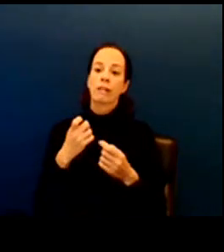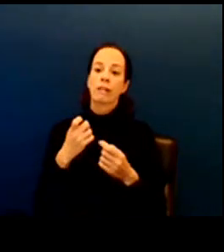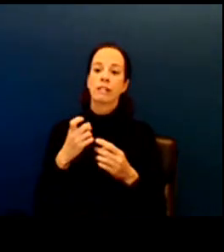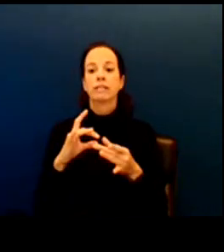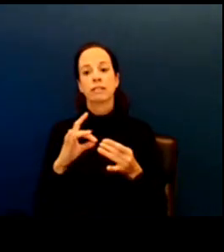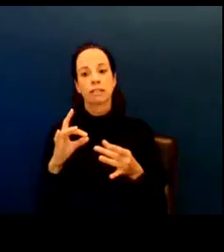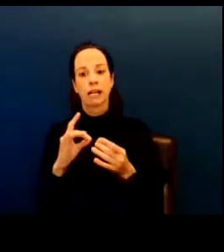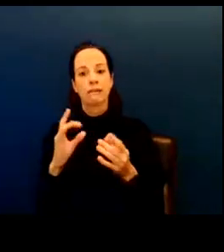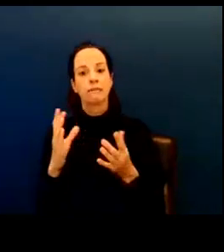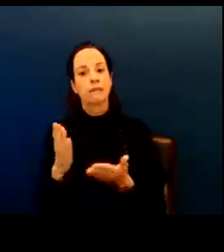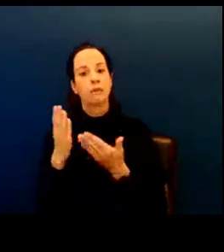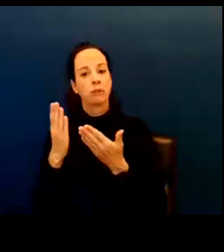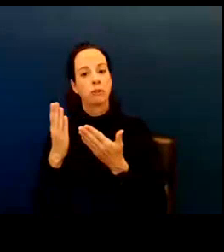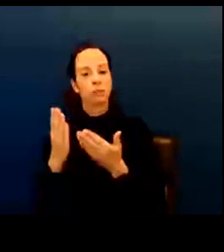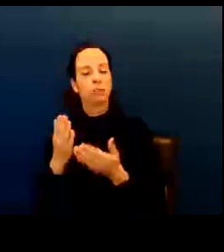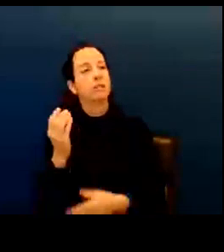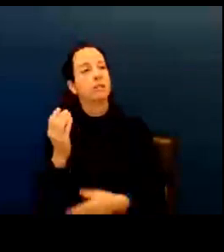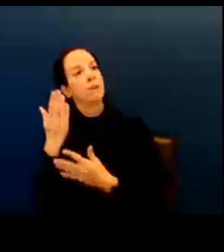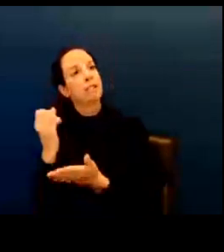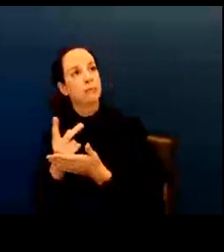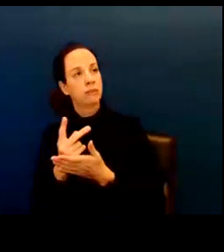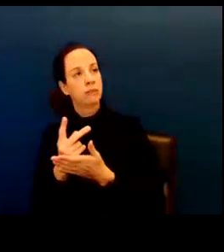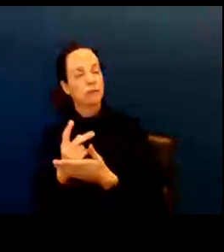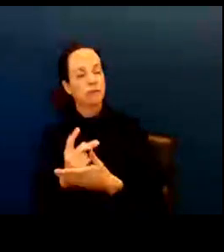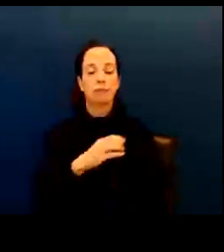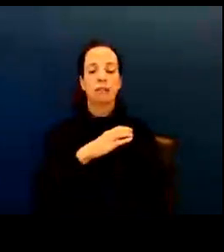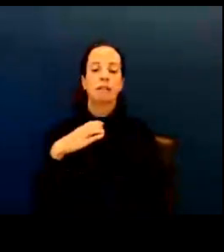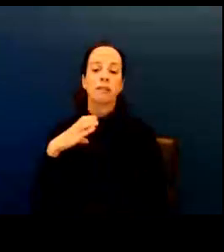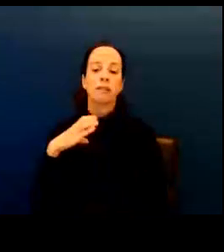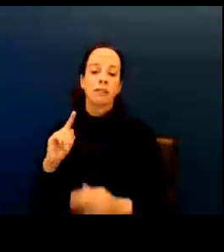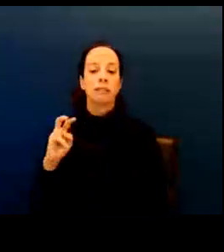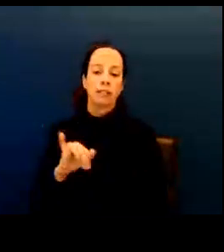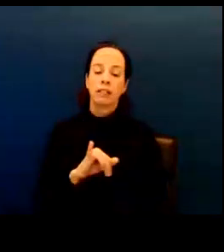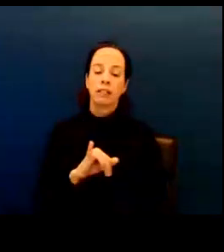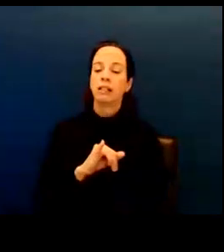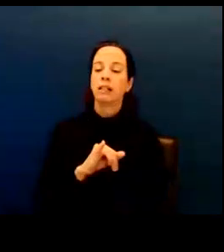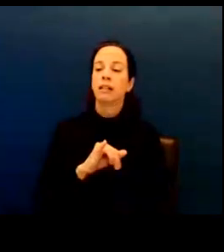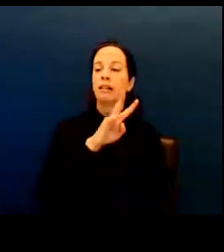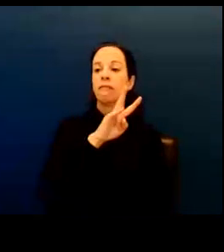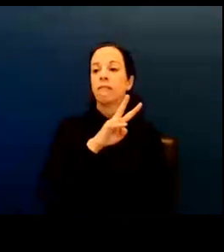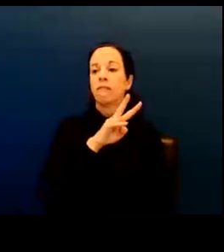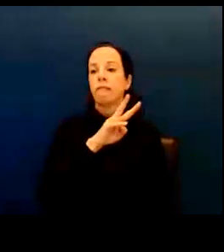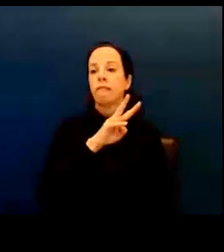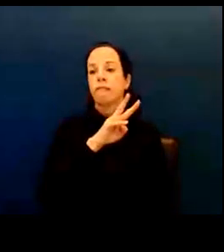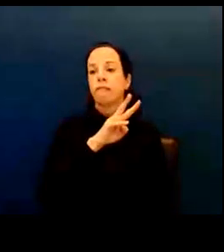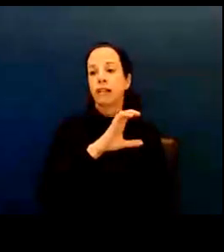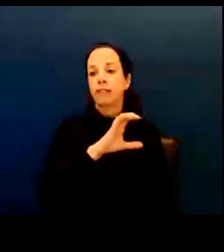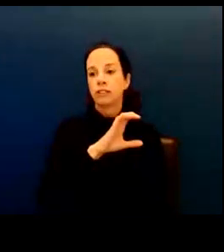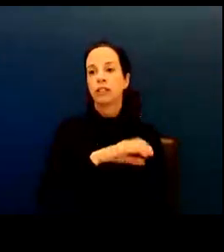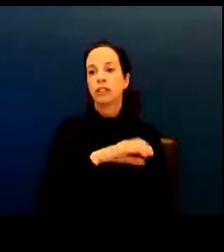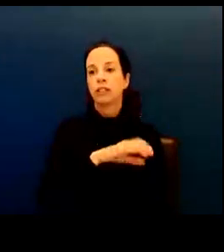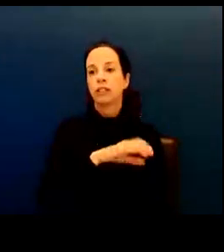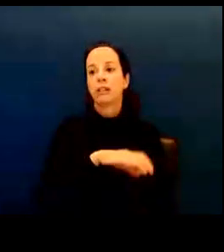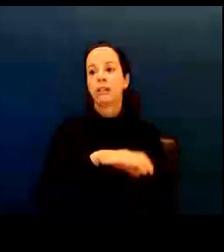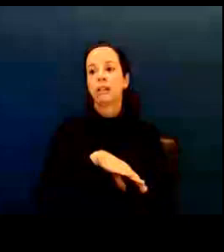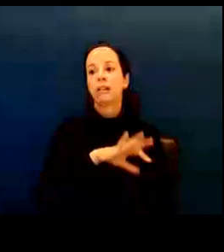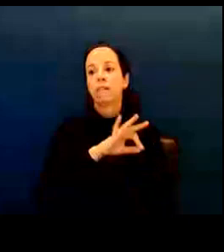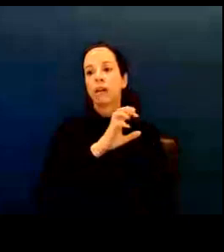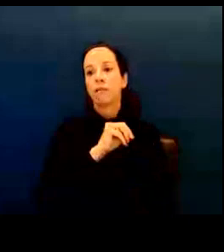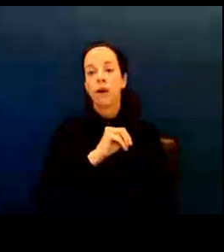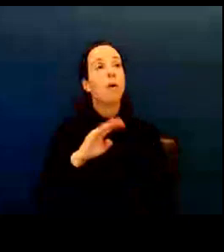Okay, so moved by Commissioner Tiffany, seconded by Vice Chair Falcon. All those in favor? Commissioner Bradshaw. Oh, that was Bradshaw. I apologize, brother.